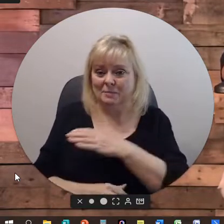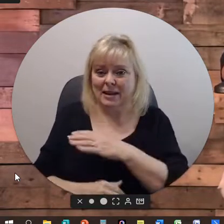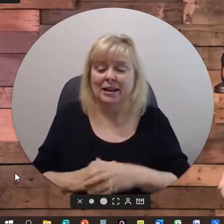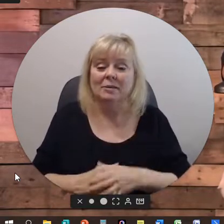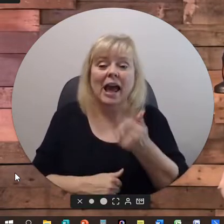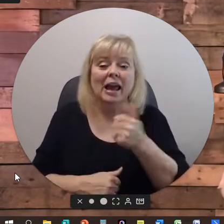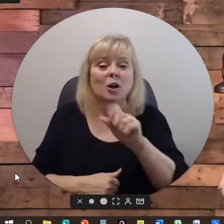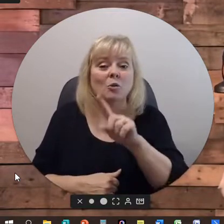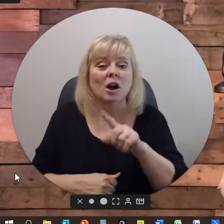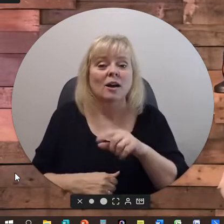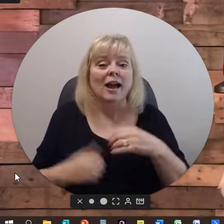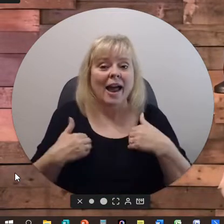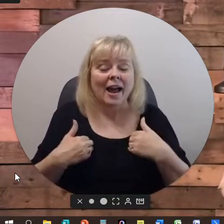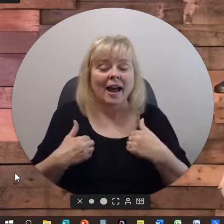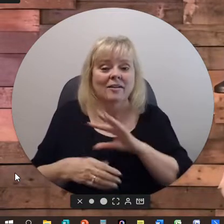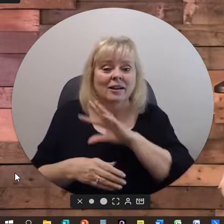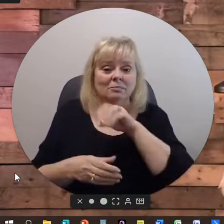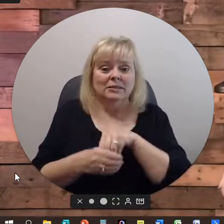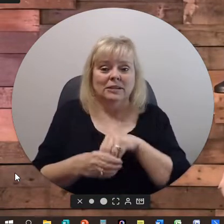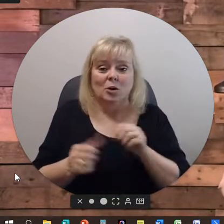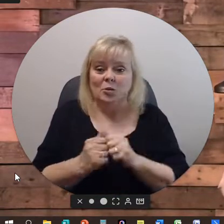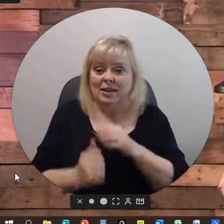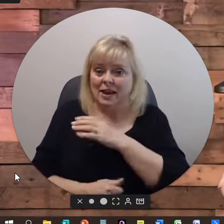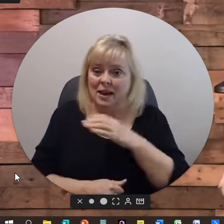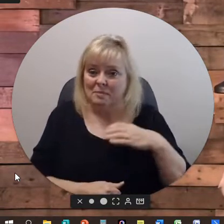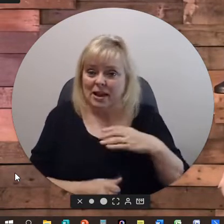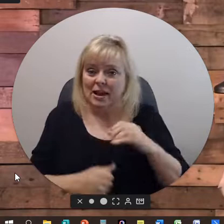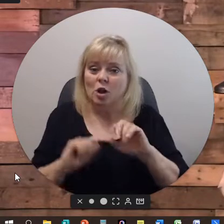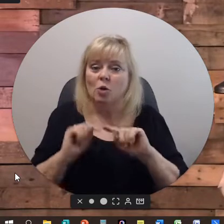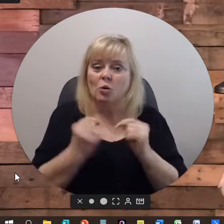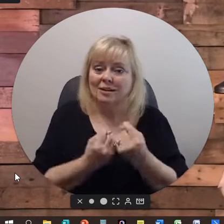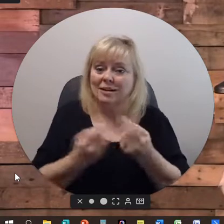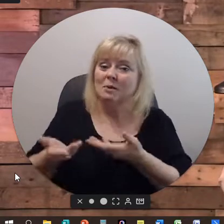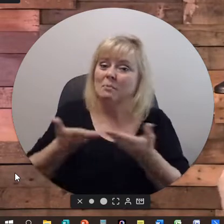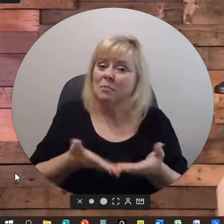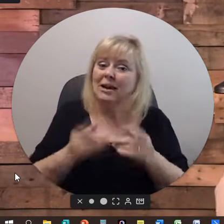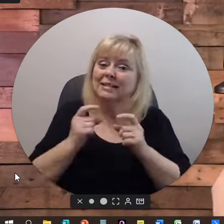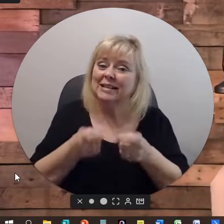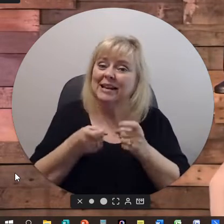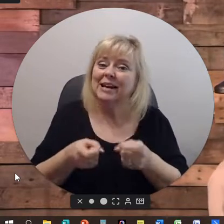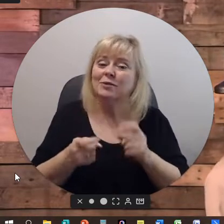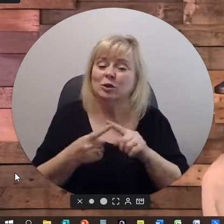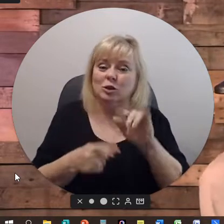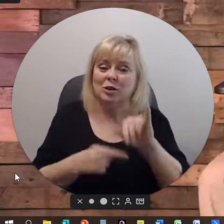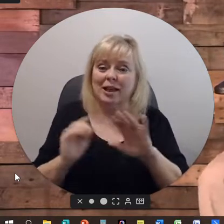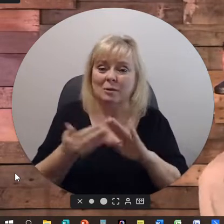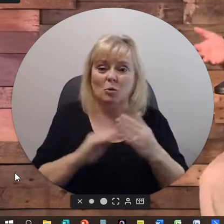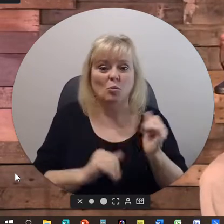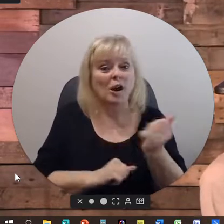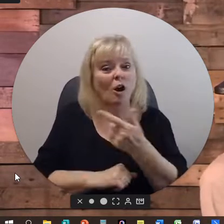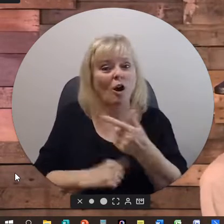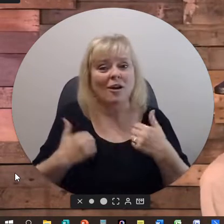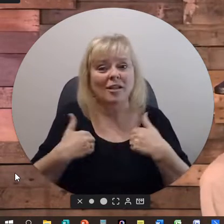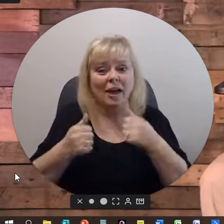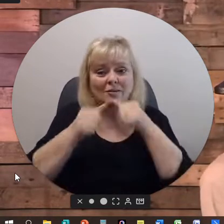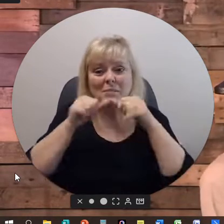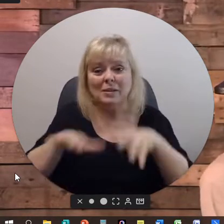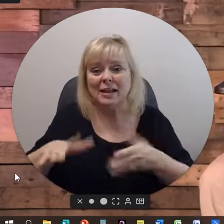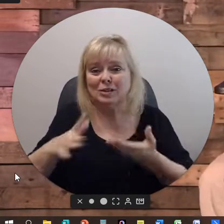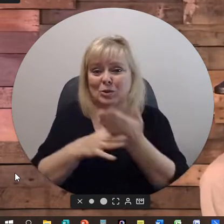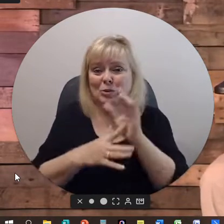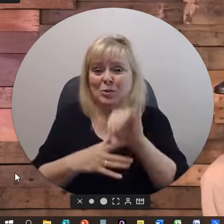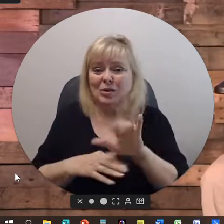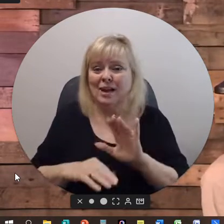on a committee brings a gift to this community, and we all receive the blessings as a consequence.